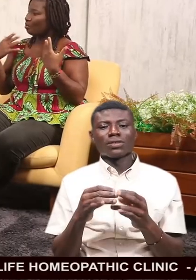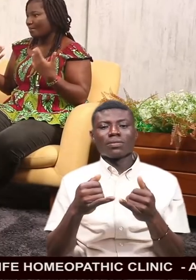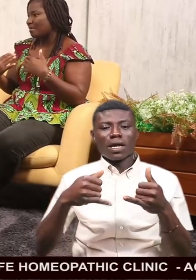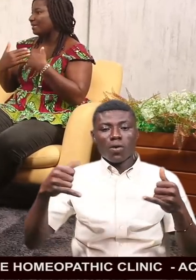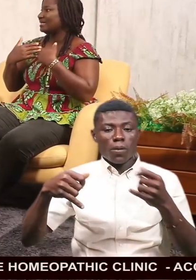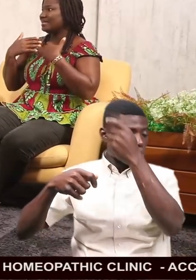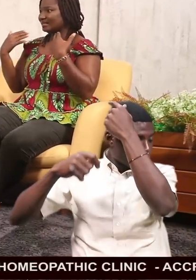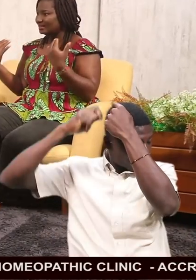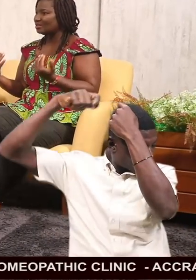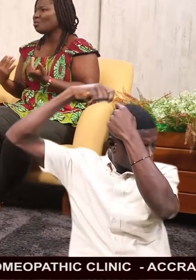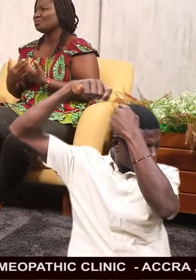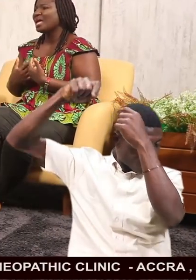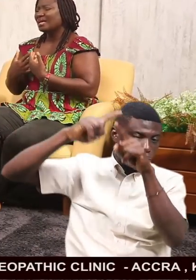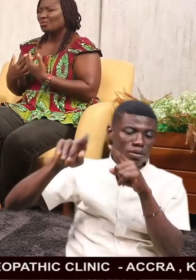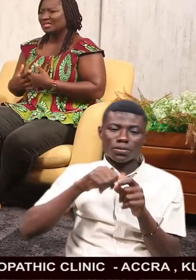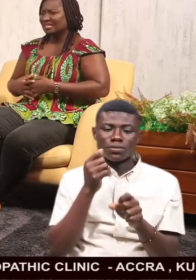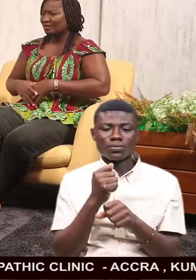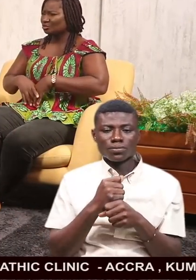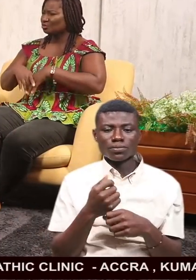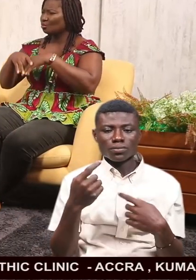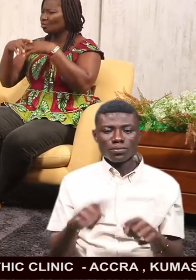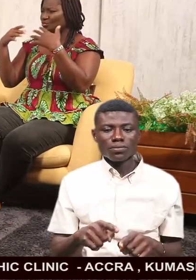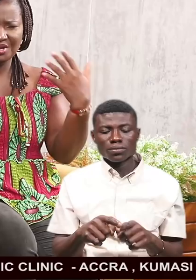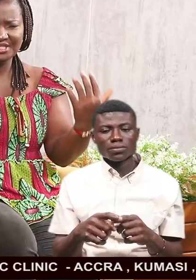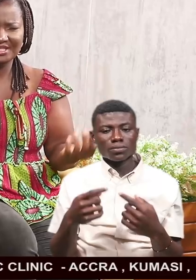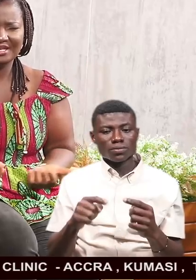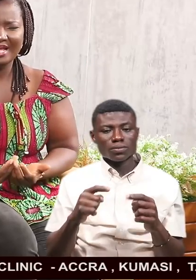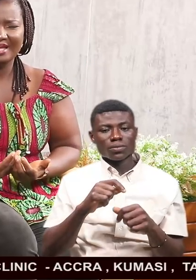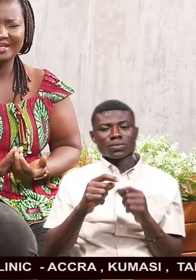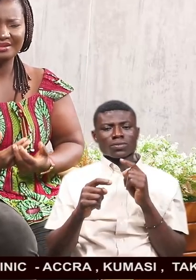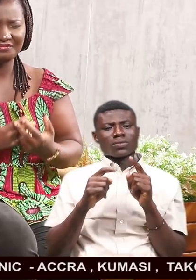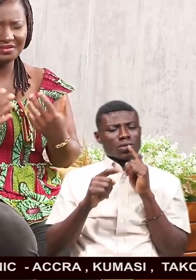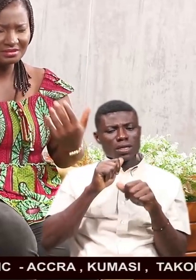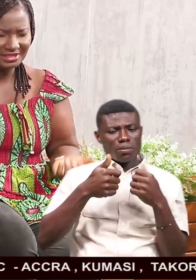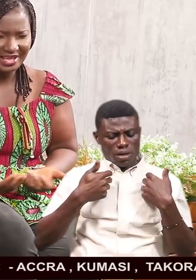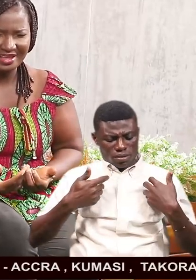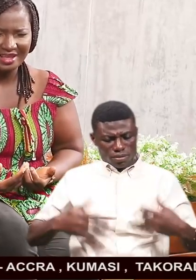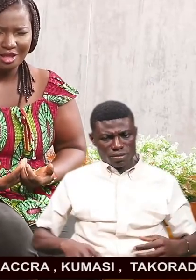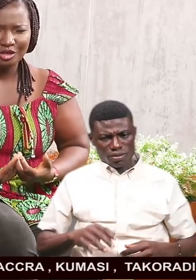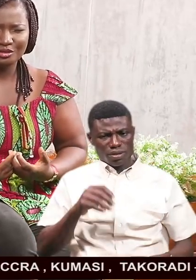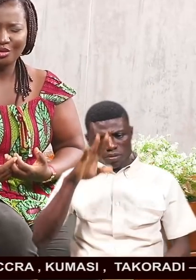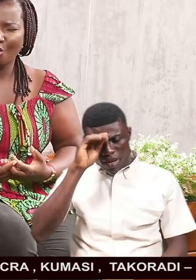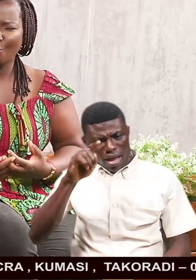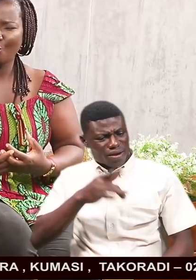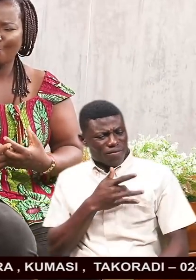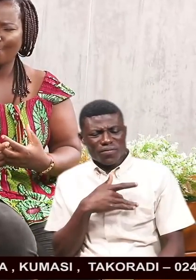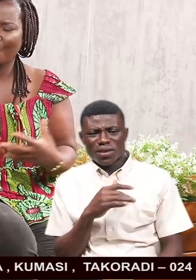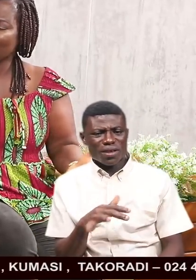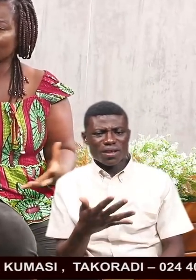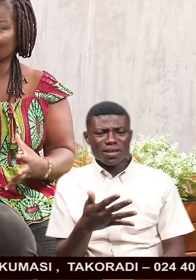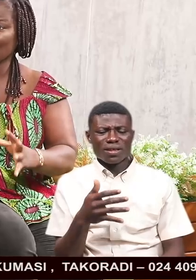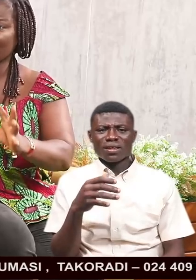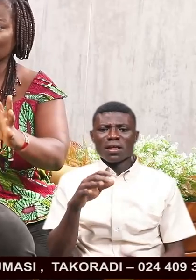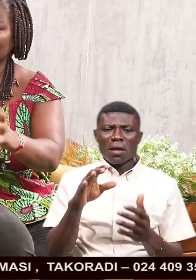na me bo ba me mani yet in oh when it comes to o dressing na he feels say